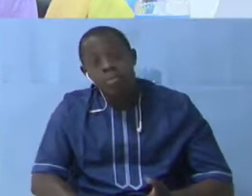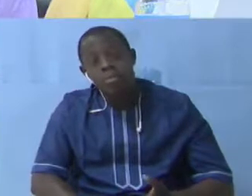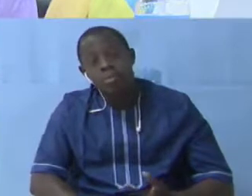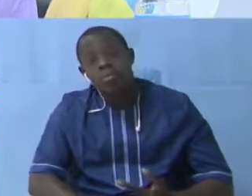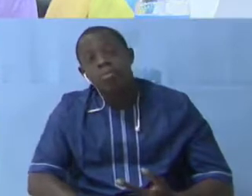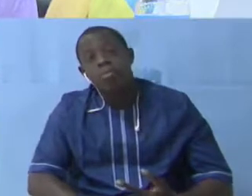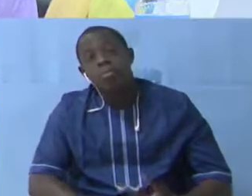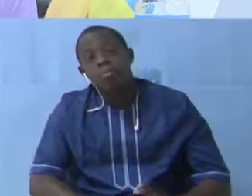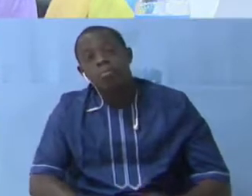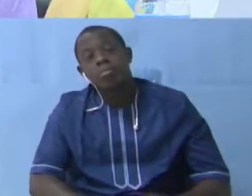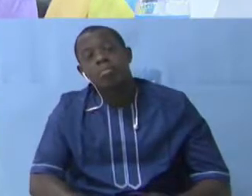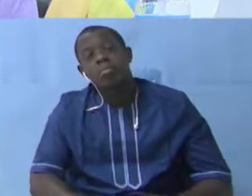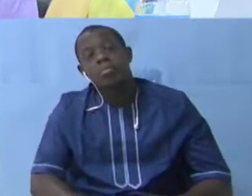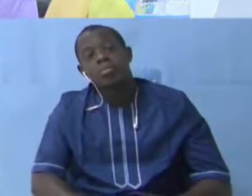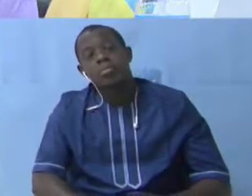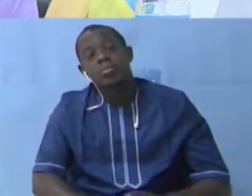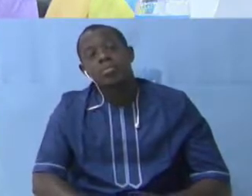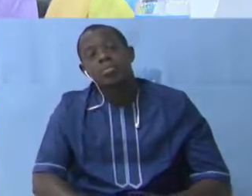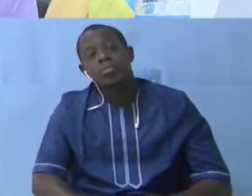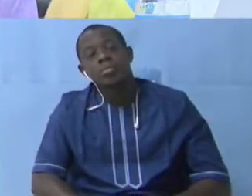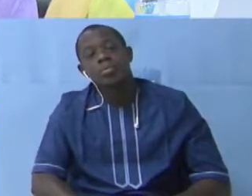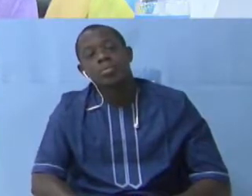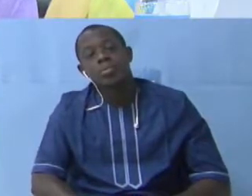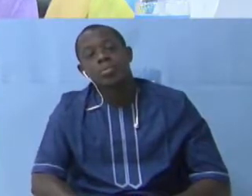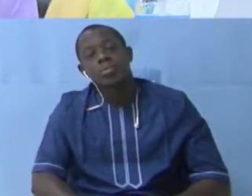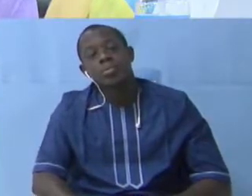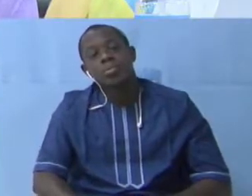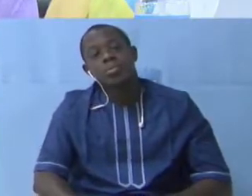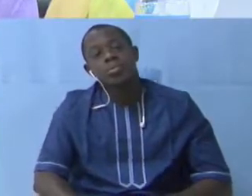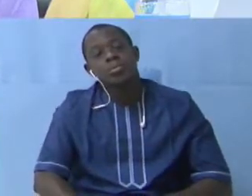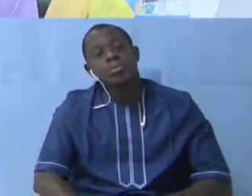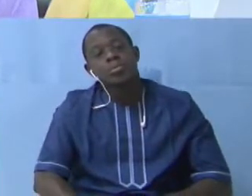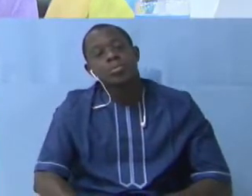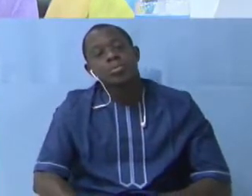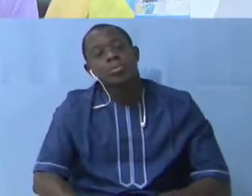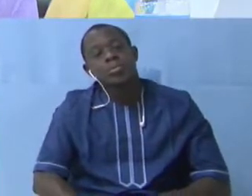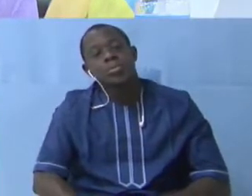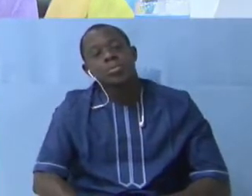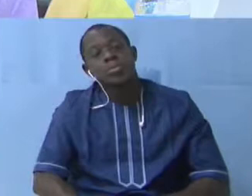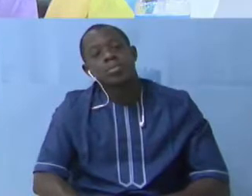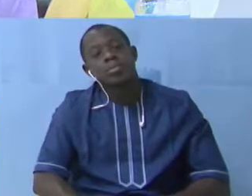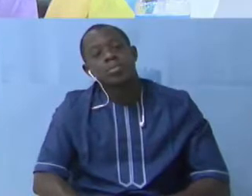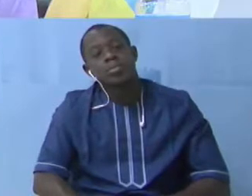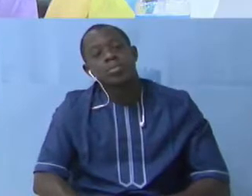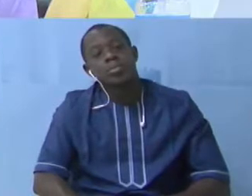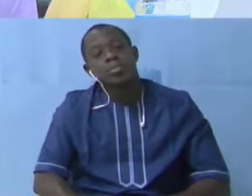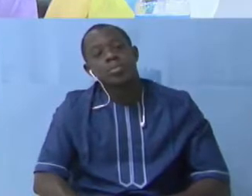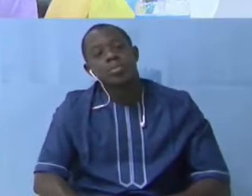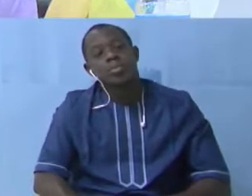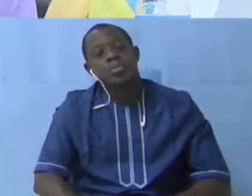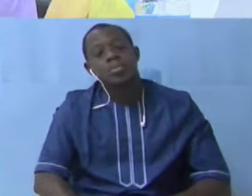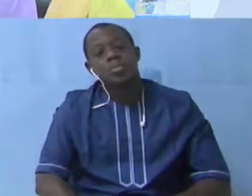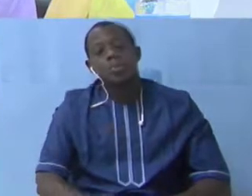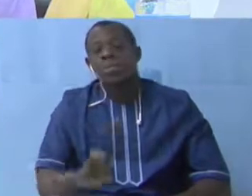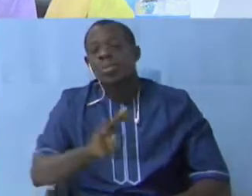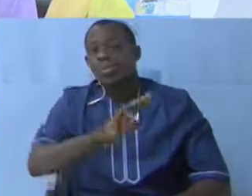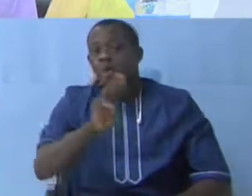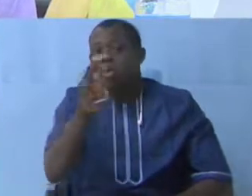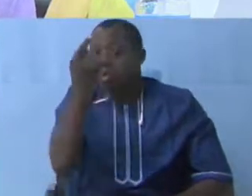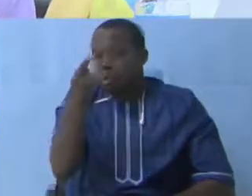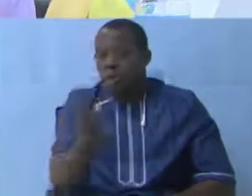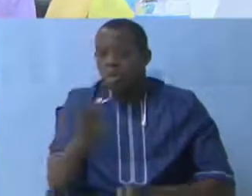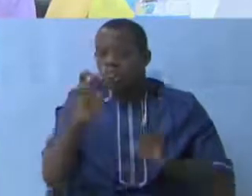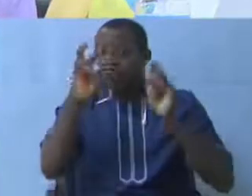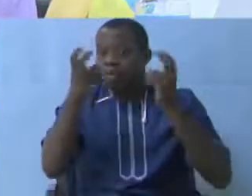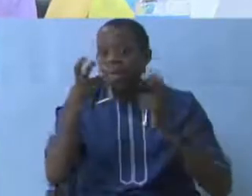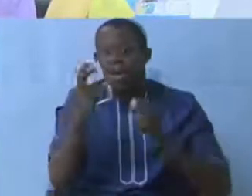te itamit bu boobaa lii di suñ bàkk ne never again mooy ne du fi amaat mu mën a taxaw. Not only a slogan, but it will be